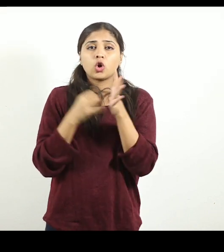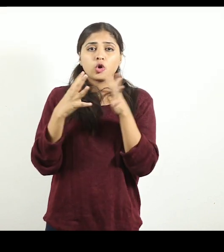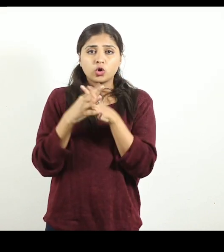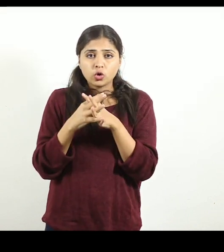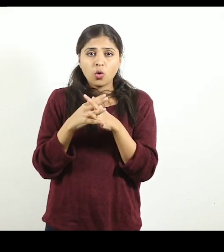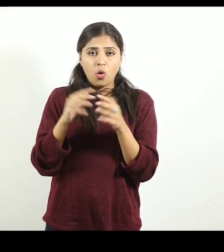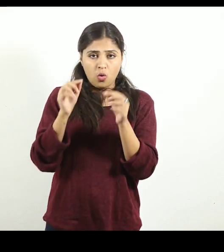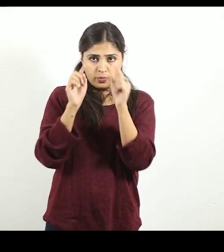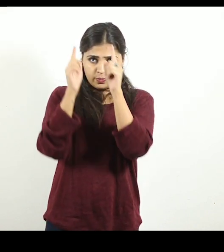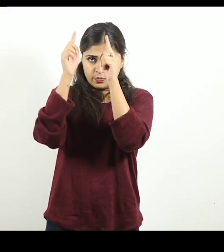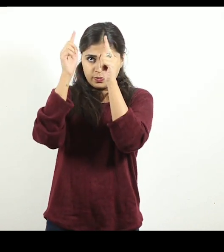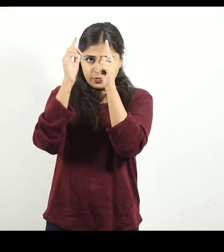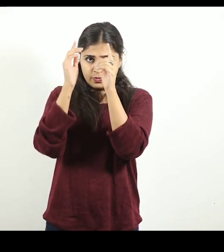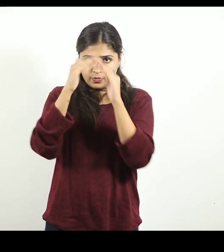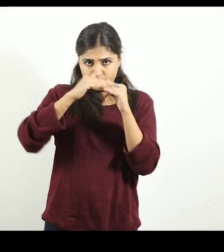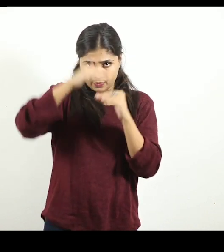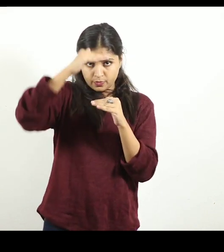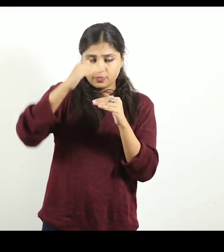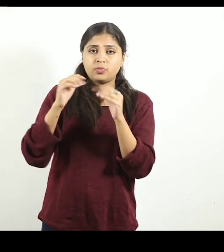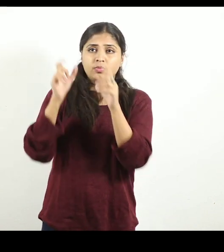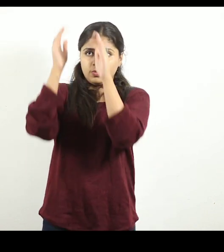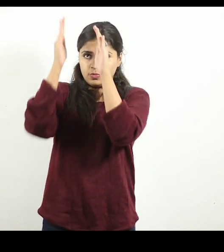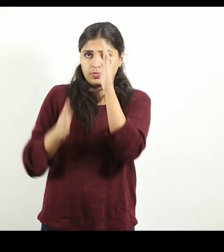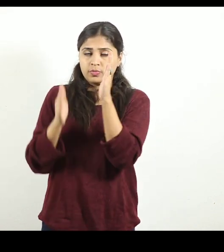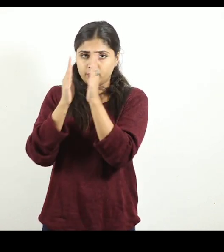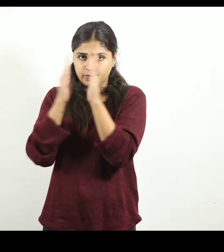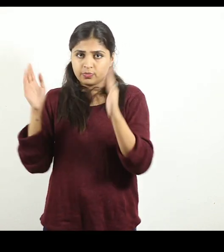your column or row size to depict.